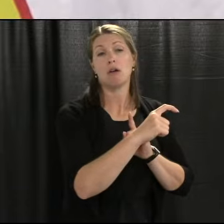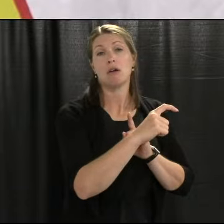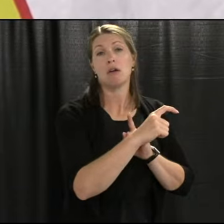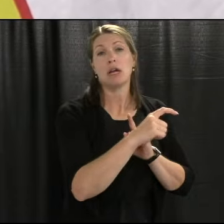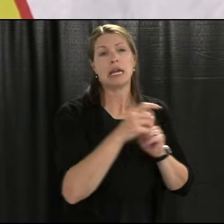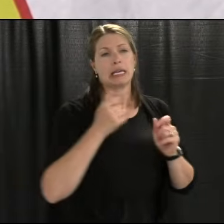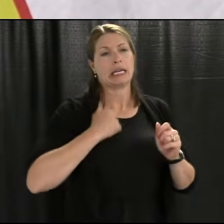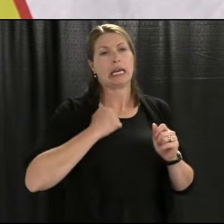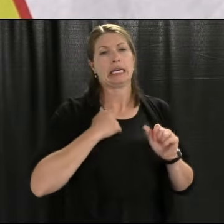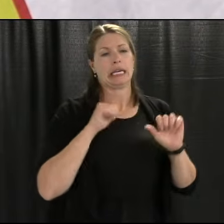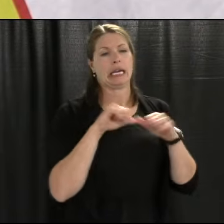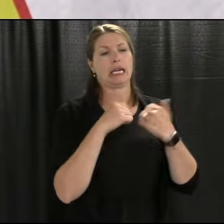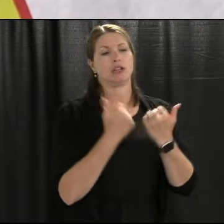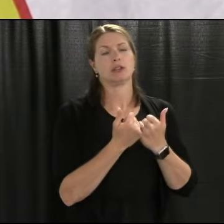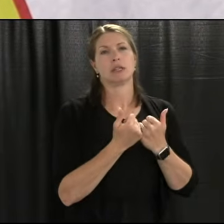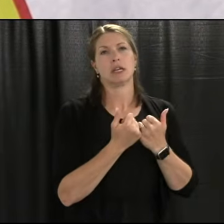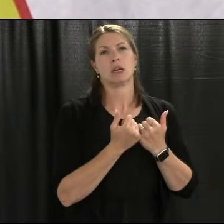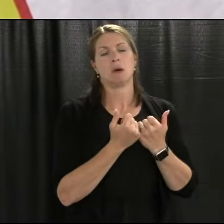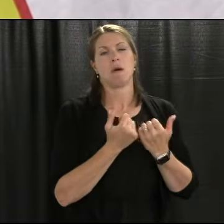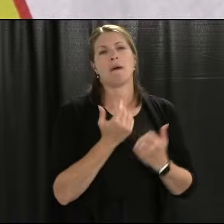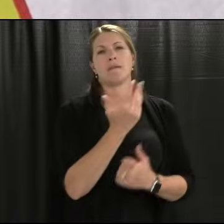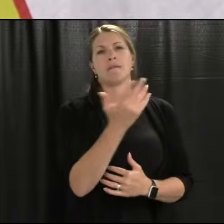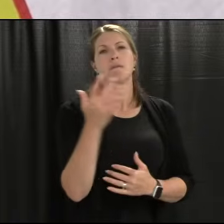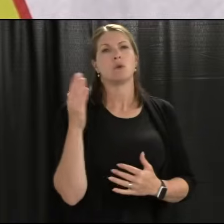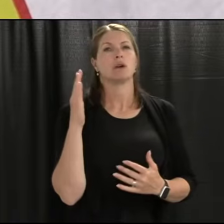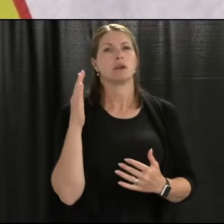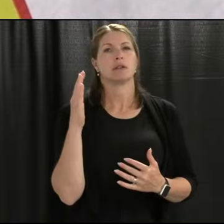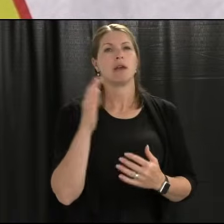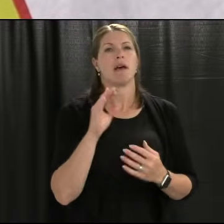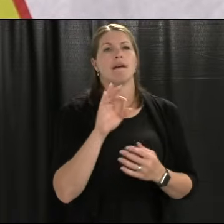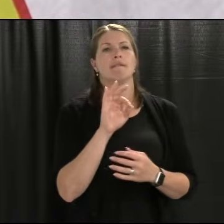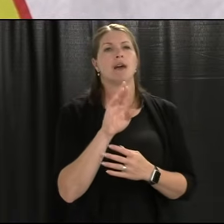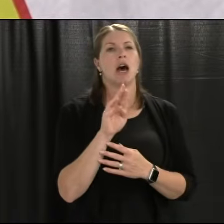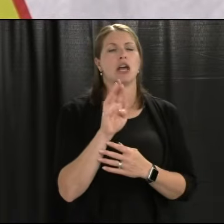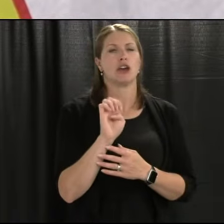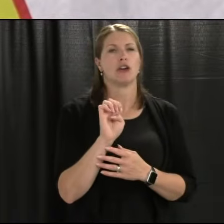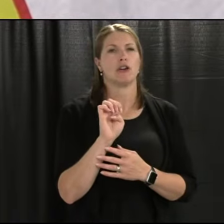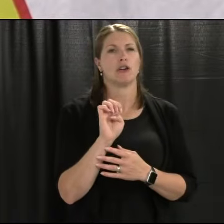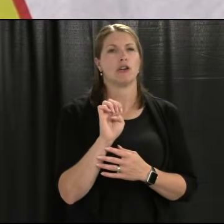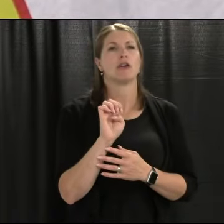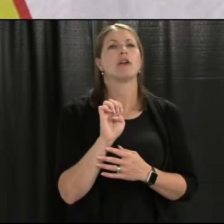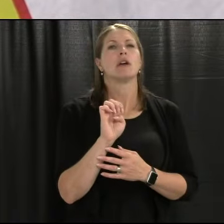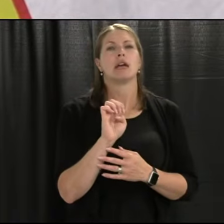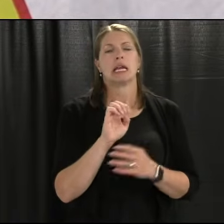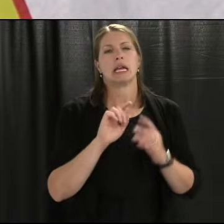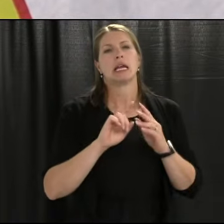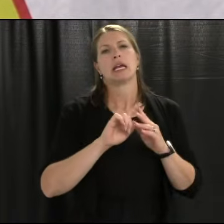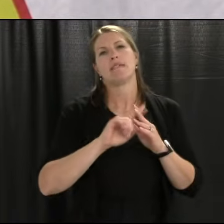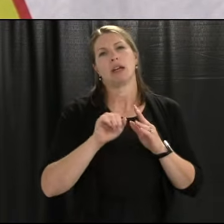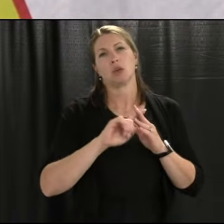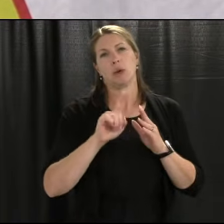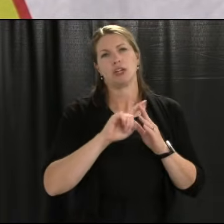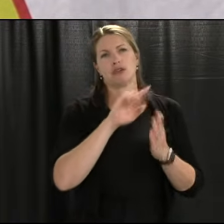Fire Corporation, CIFC as we call it. So that's the initial